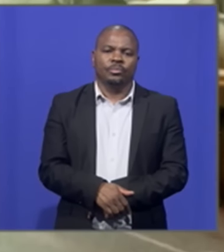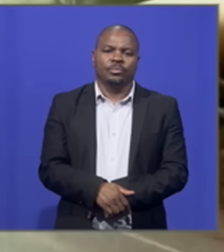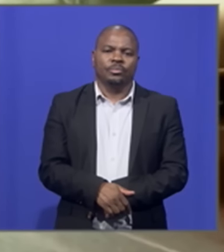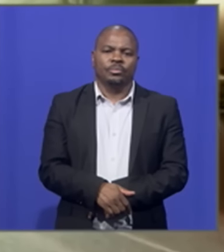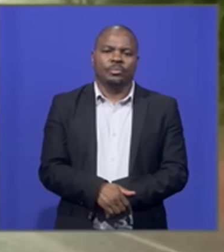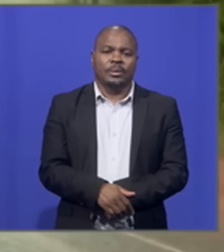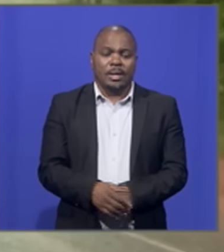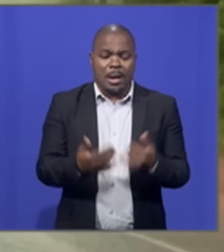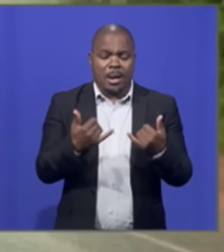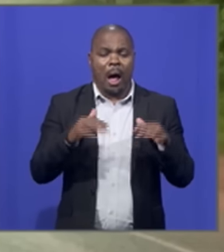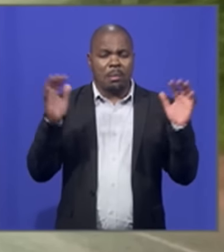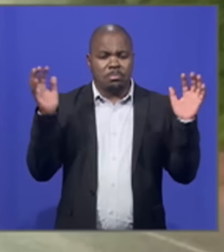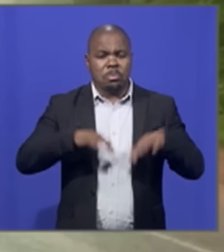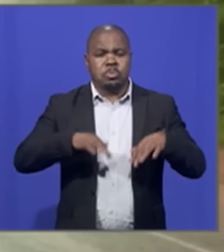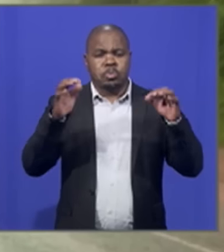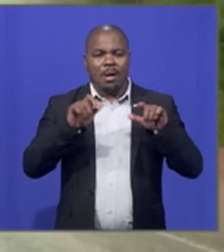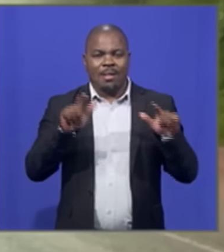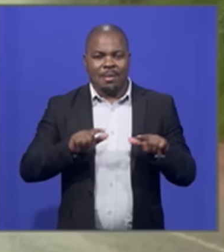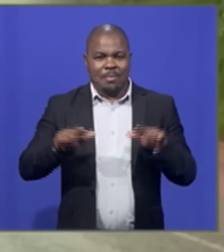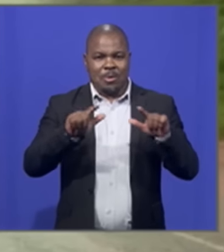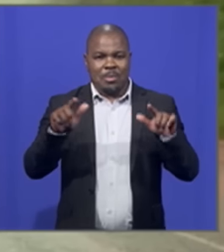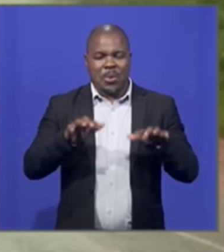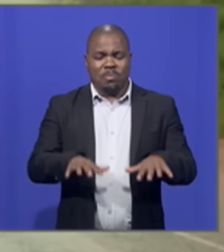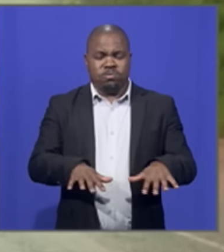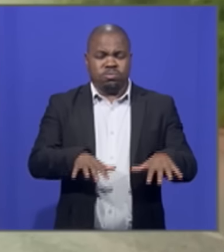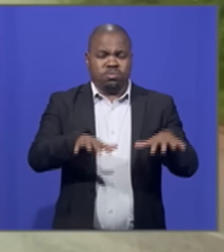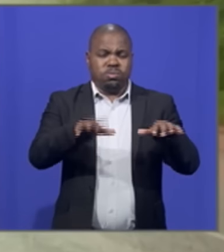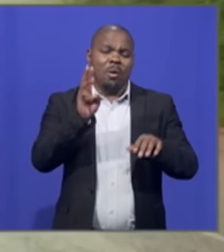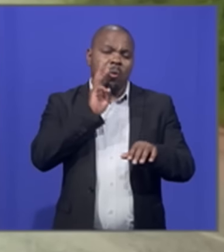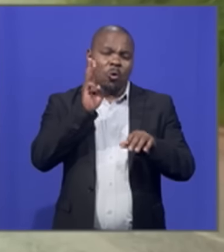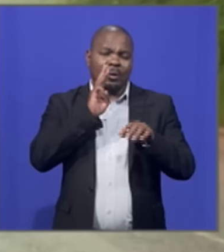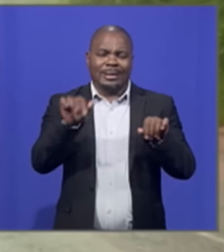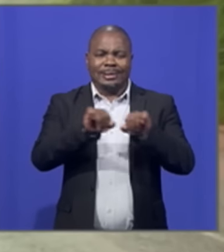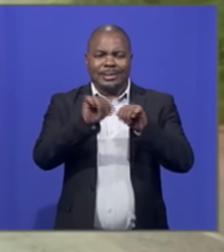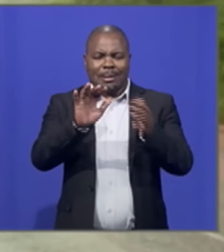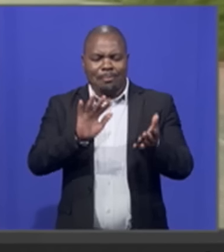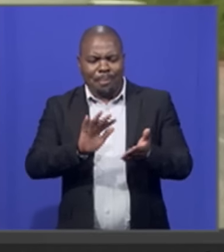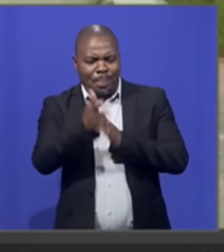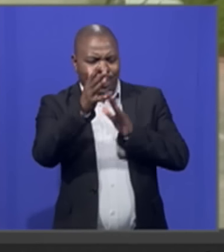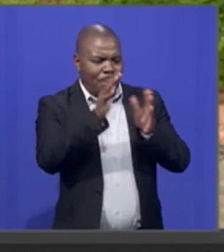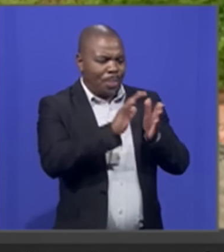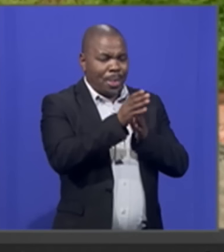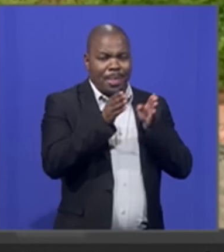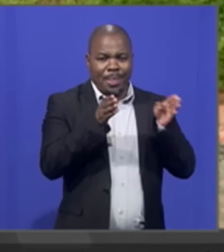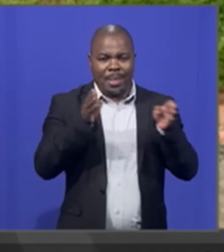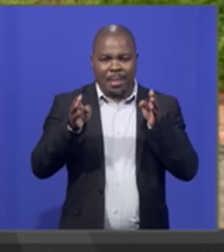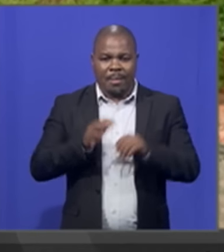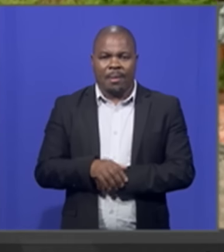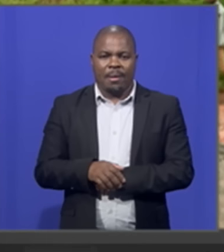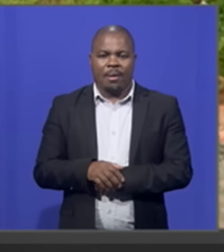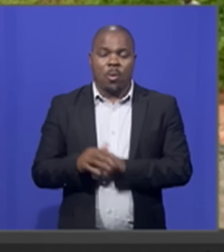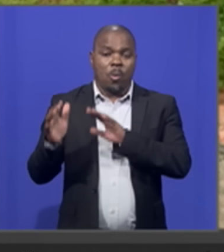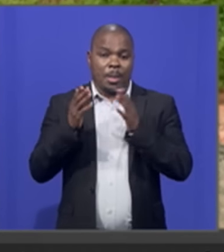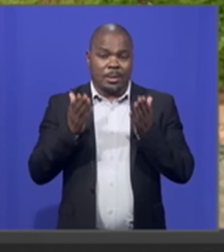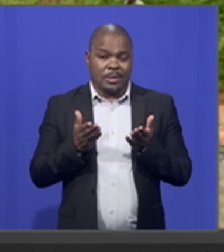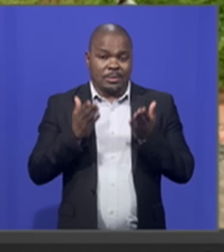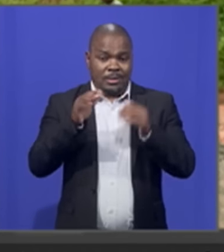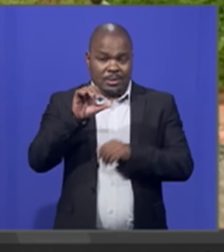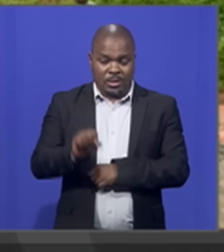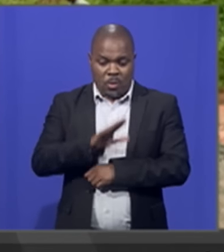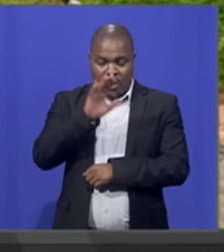Pula tša bjale ka Limpopo di hlotše mafula le go senya mananeo go parara ka profenseng. Lekala la maemo a boso la Afrika